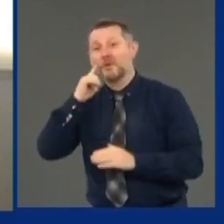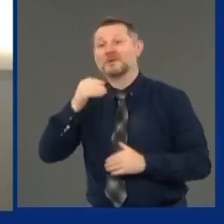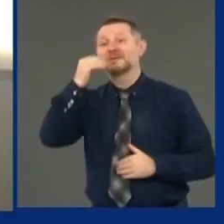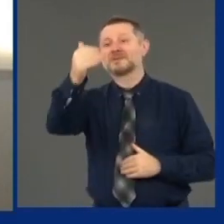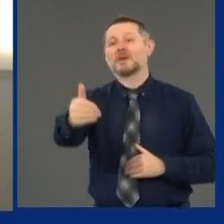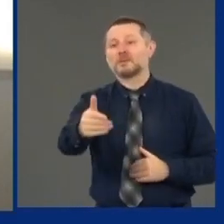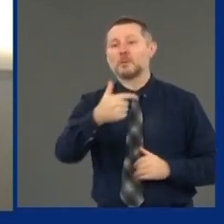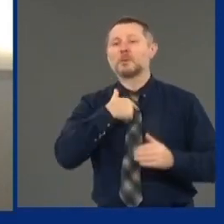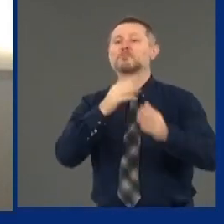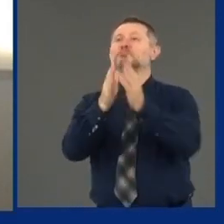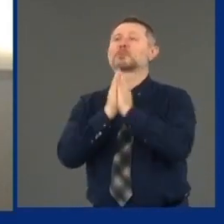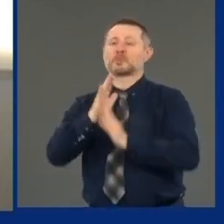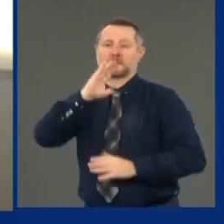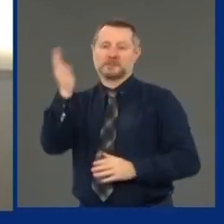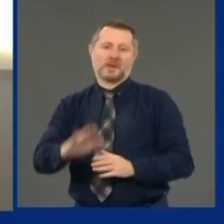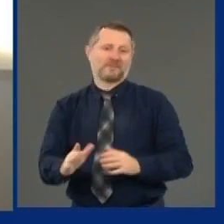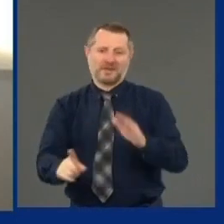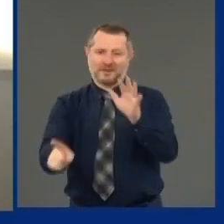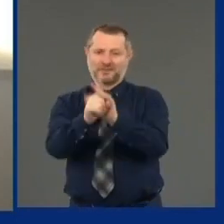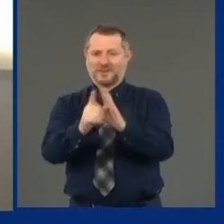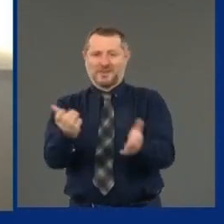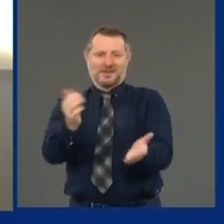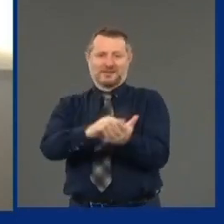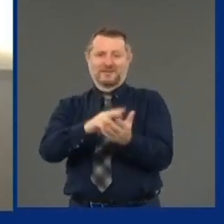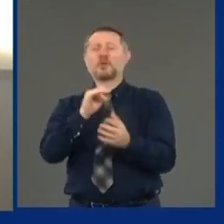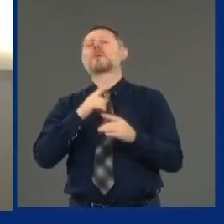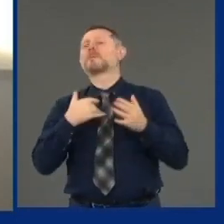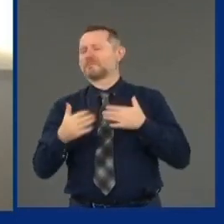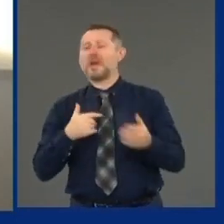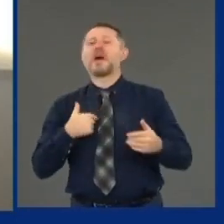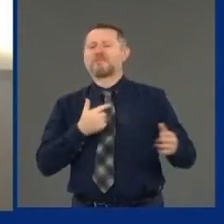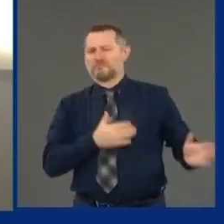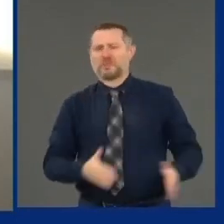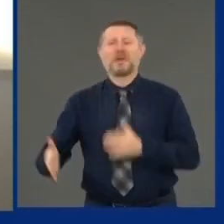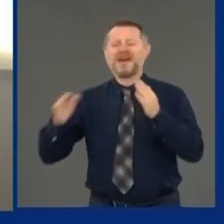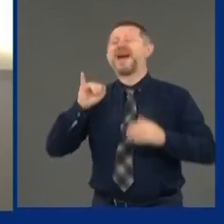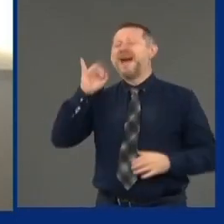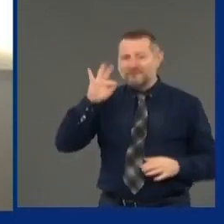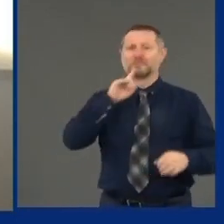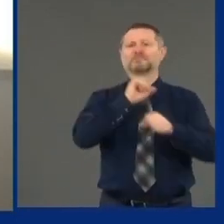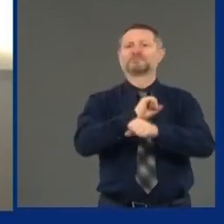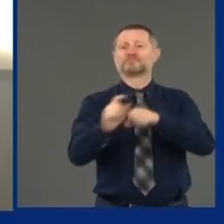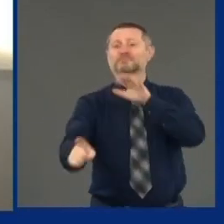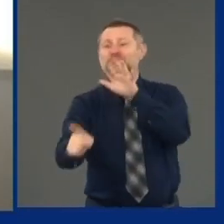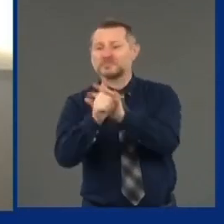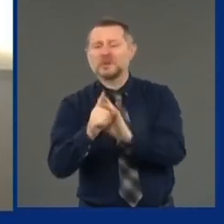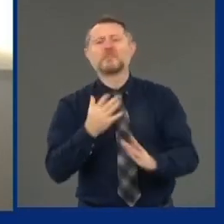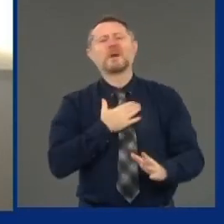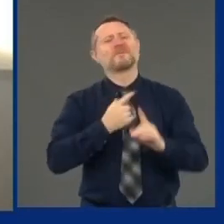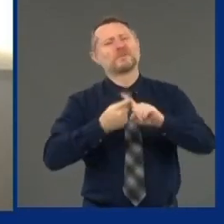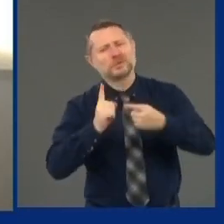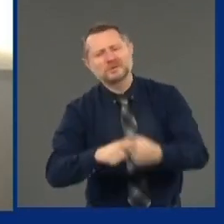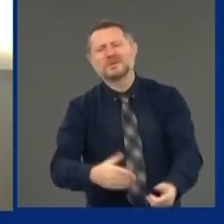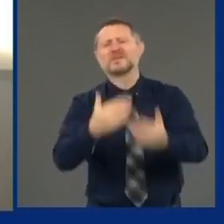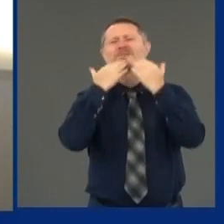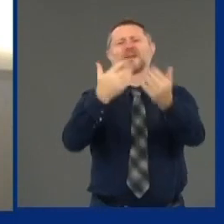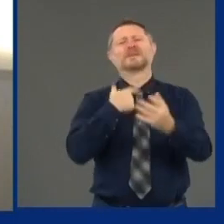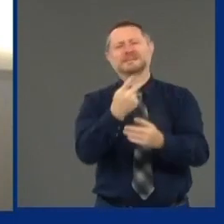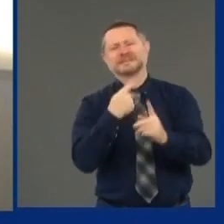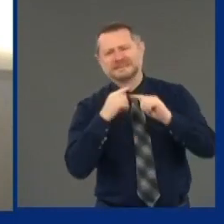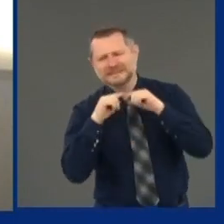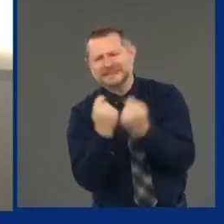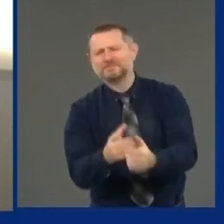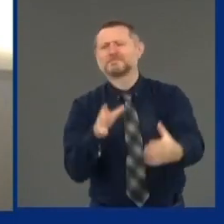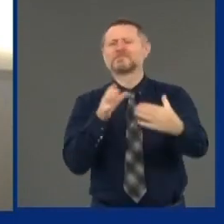never happens again, but we'll plan that it does. Thank you, my friend. Thank you so much. And thank your whole team for what they're doing.